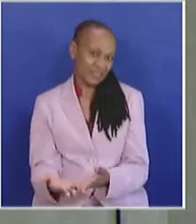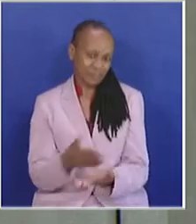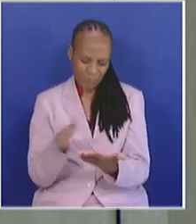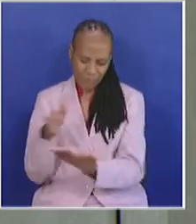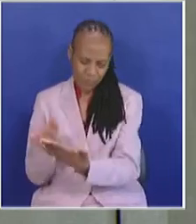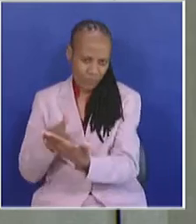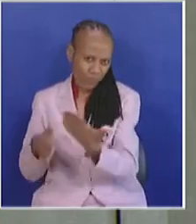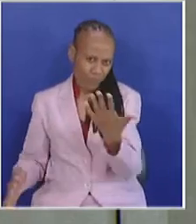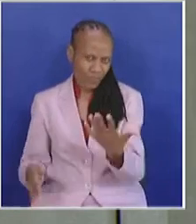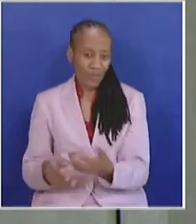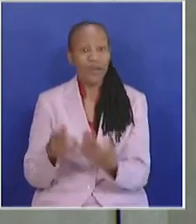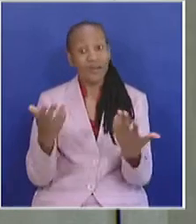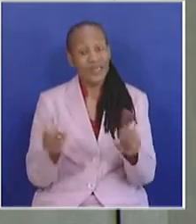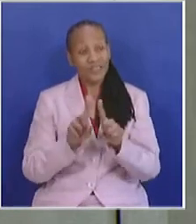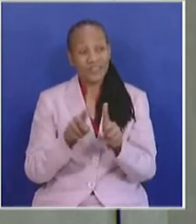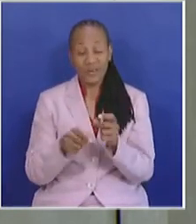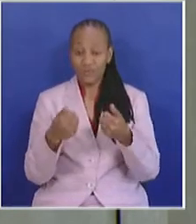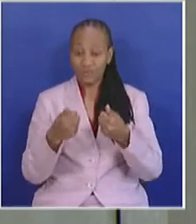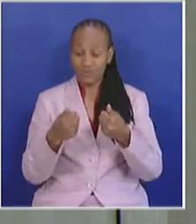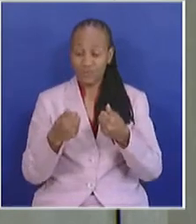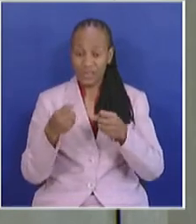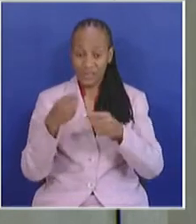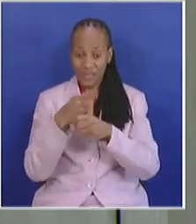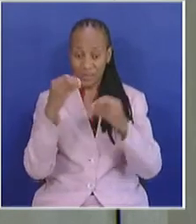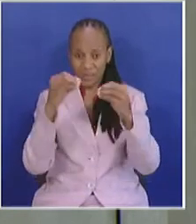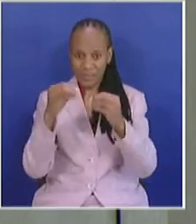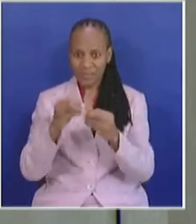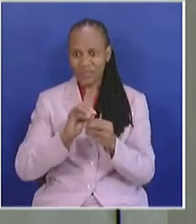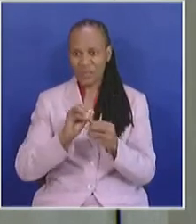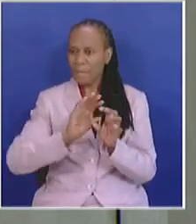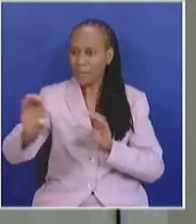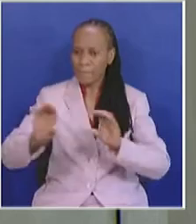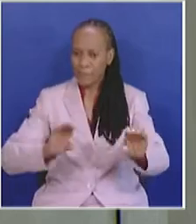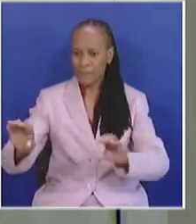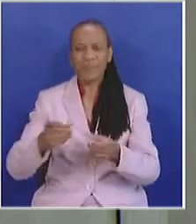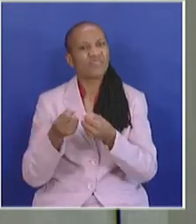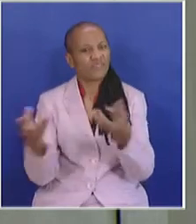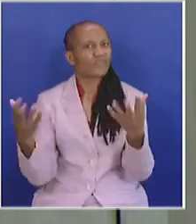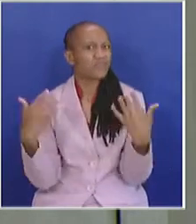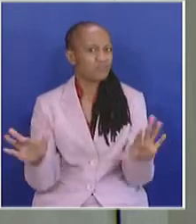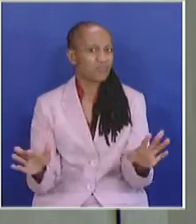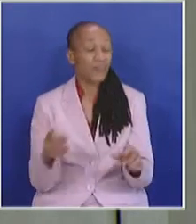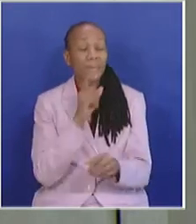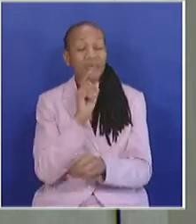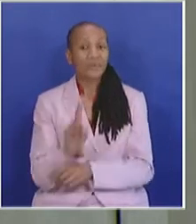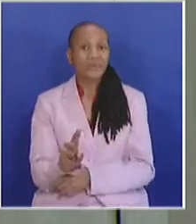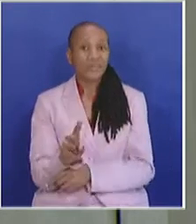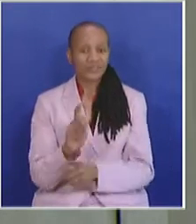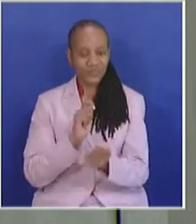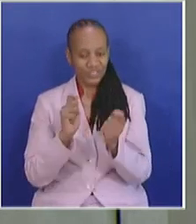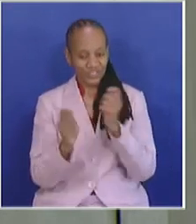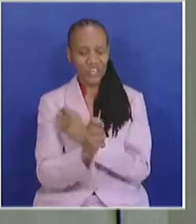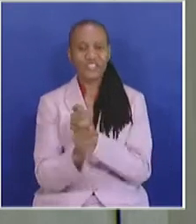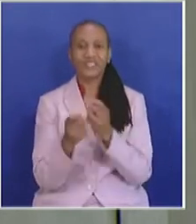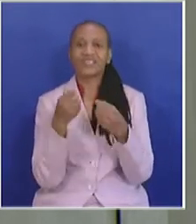has been paid to taxi operators. This is part of the process renewing the taxi fleet as envisaged in the